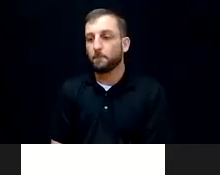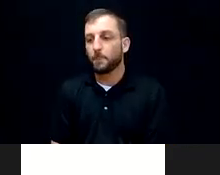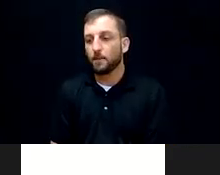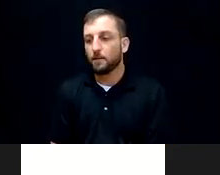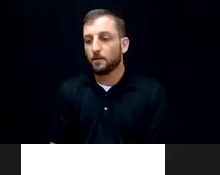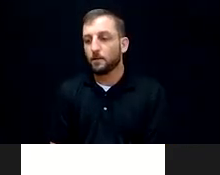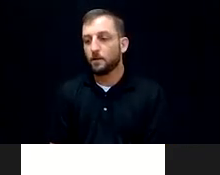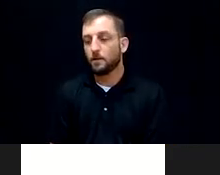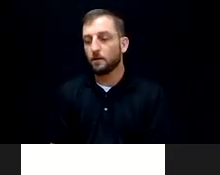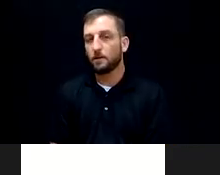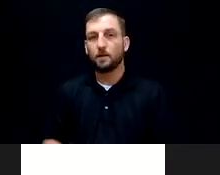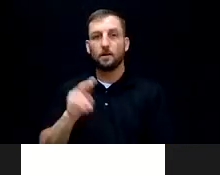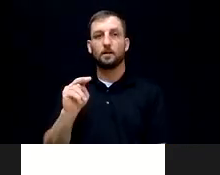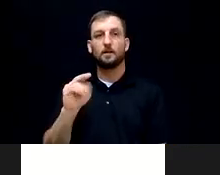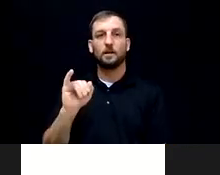Nicholls.